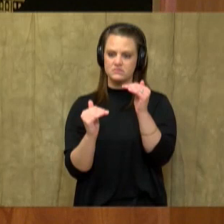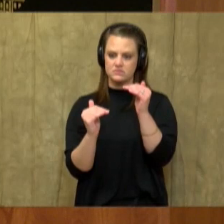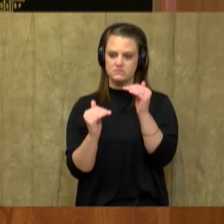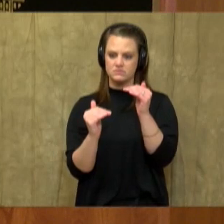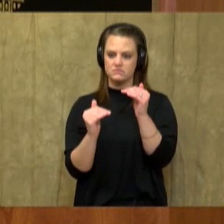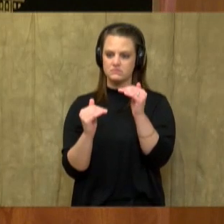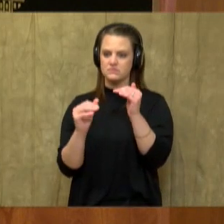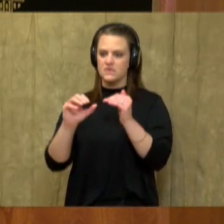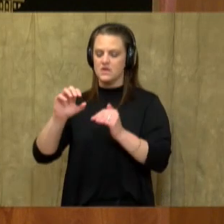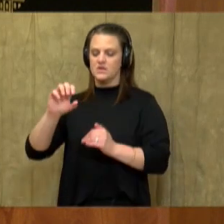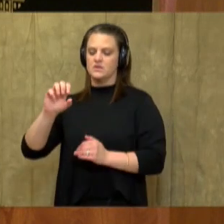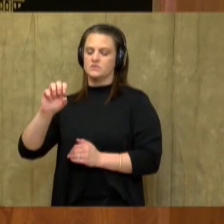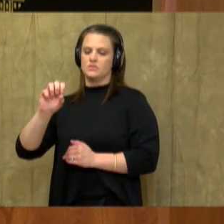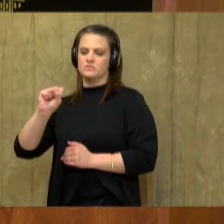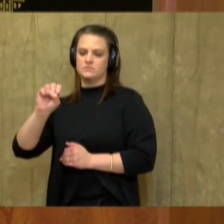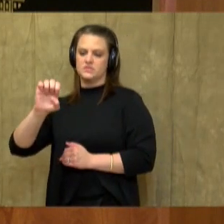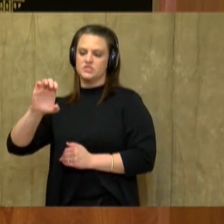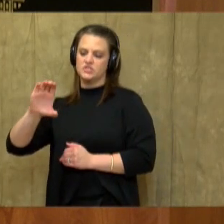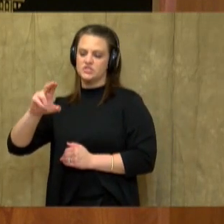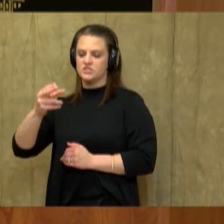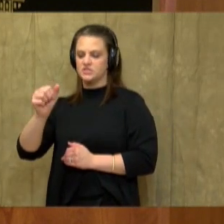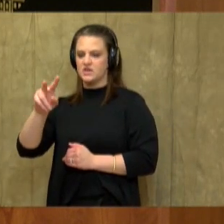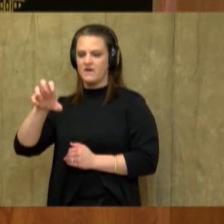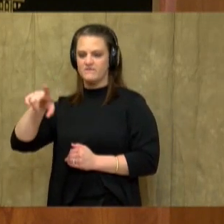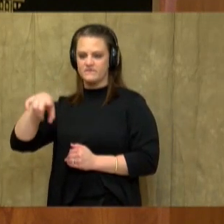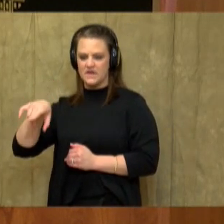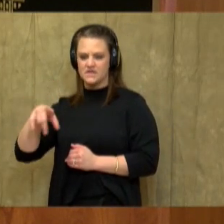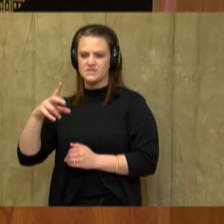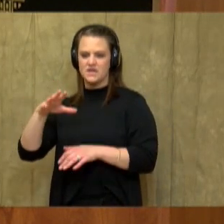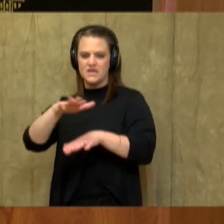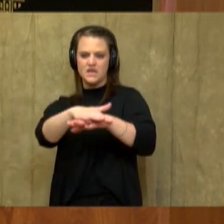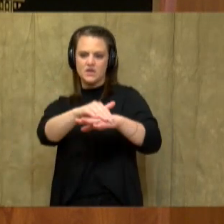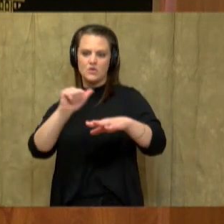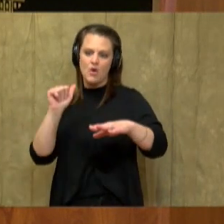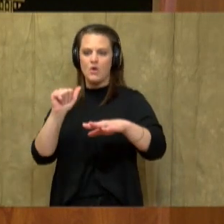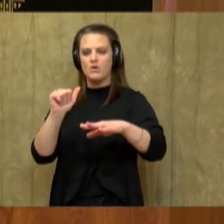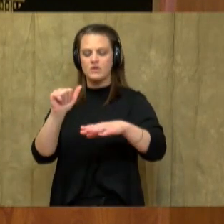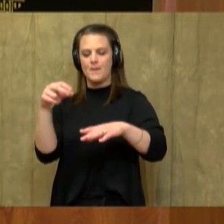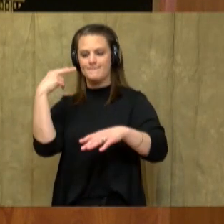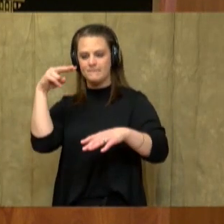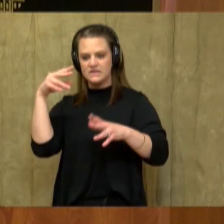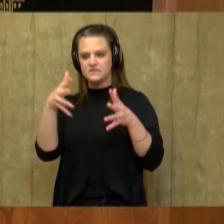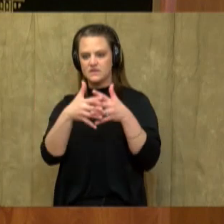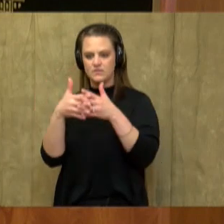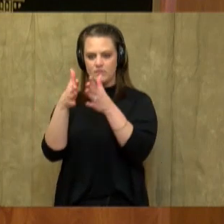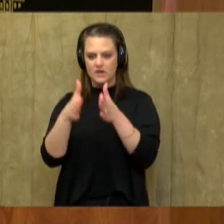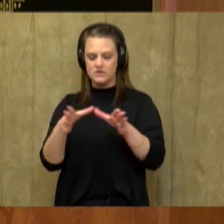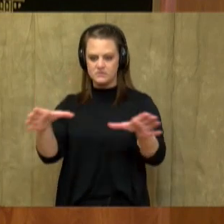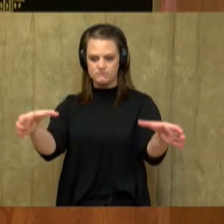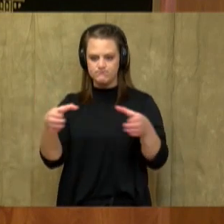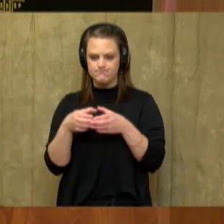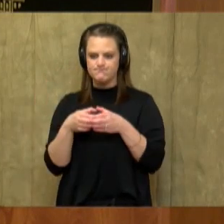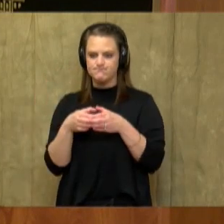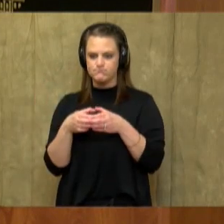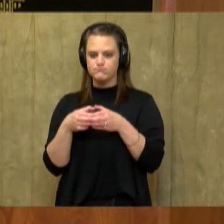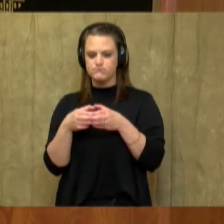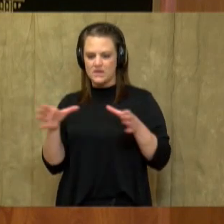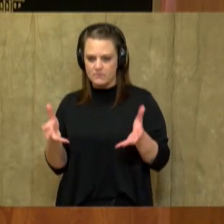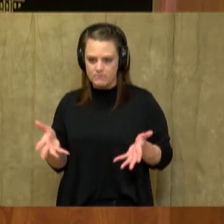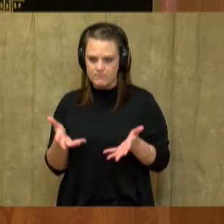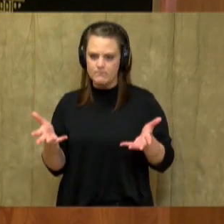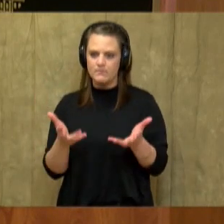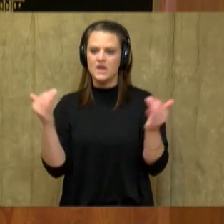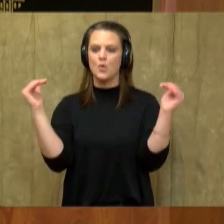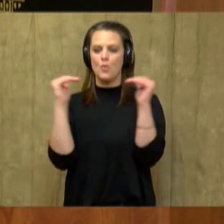Cesar Chavez called on Mexican Americans in the United States to unionize and come together and push for equality. You see